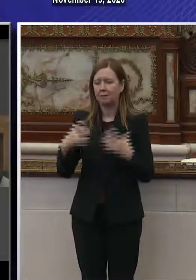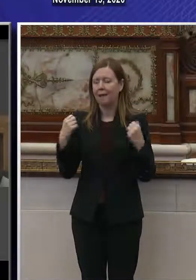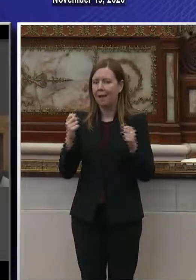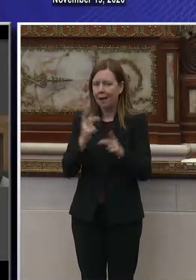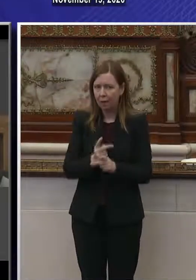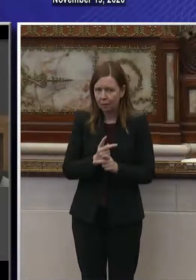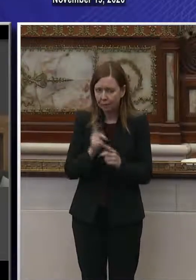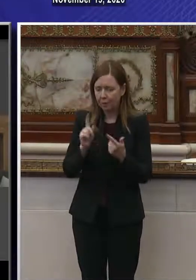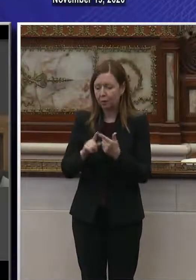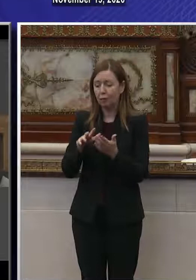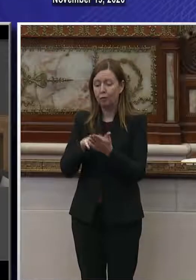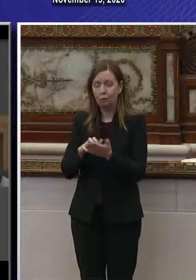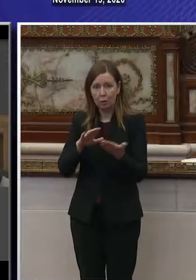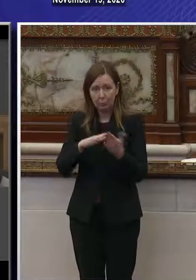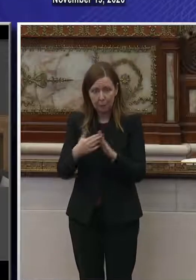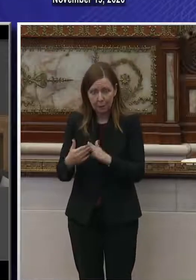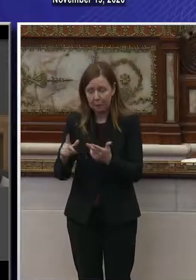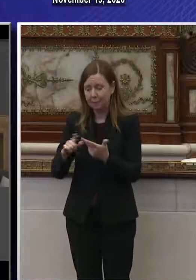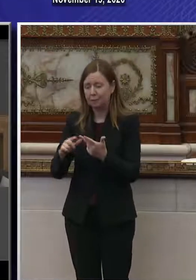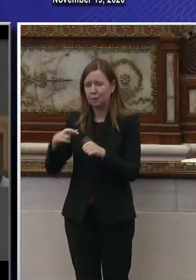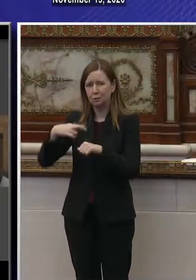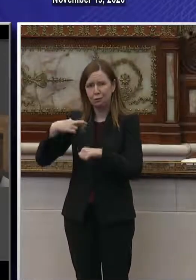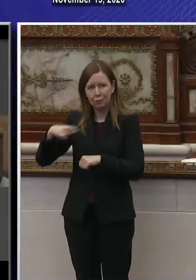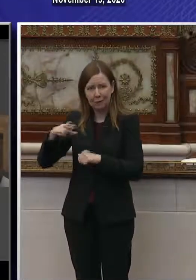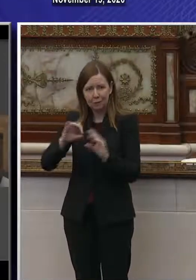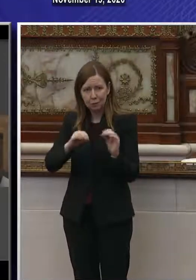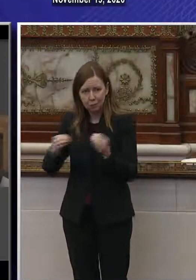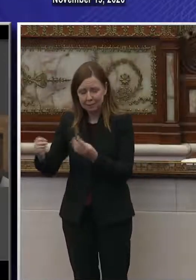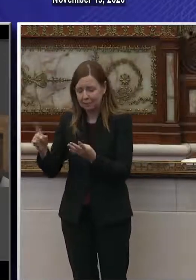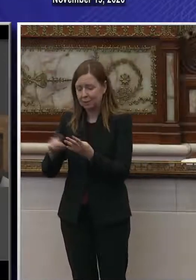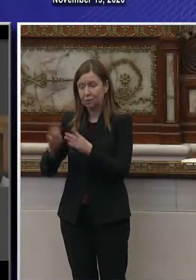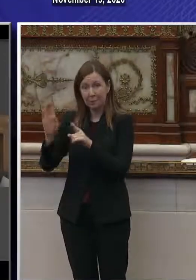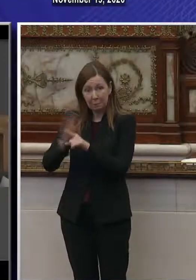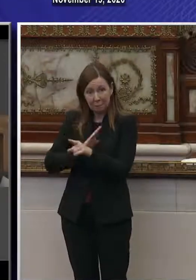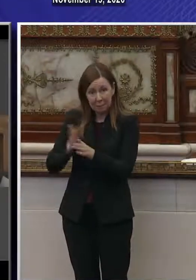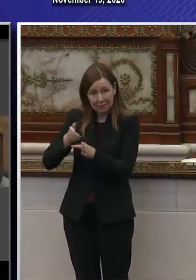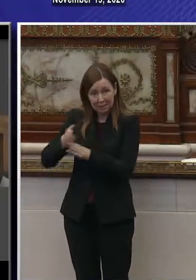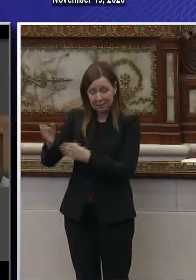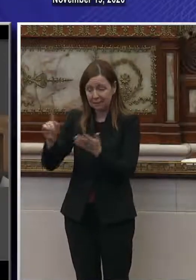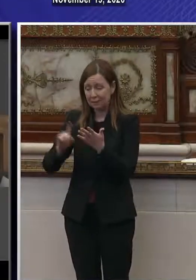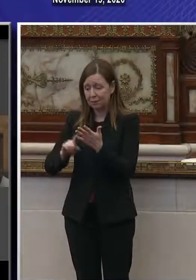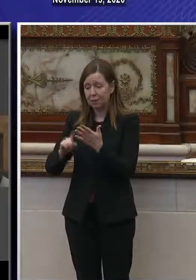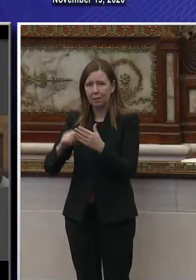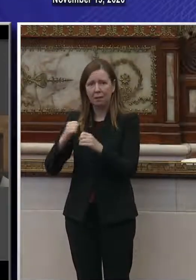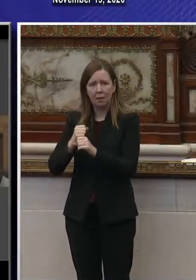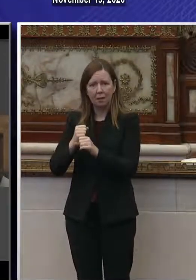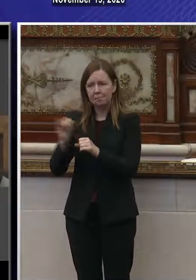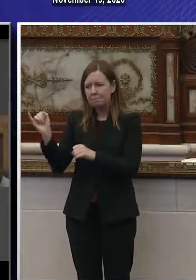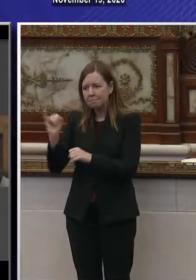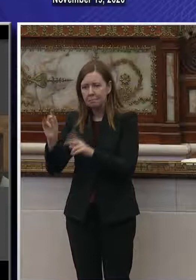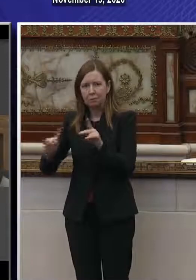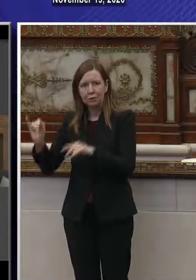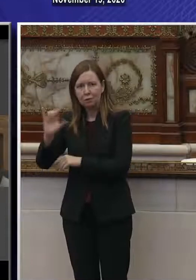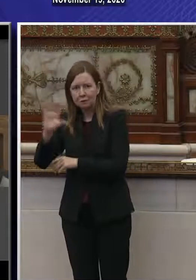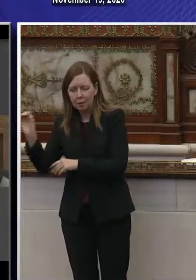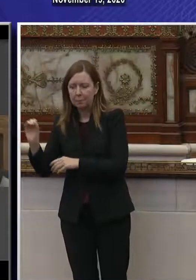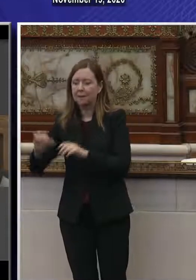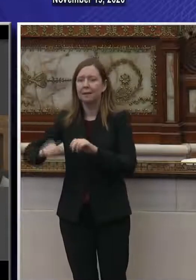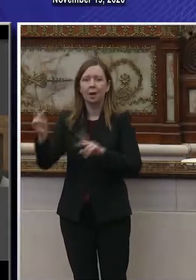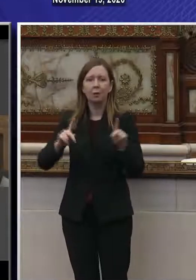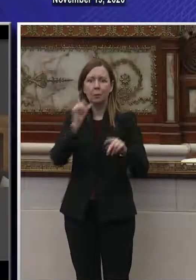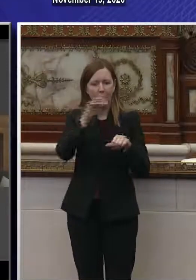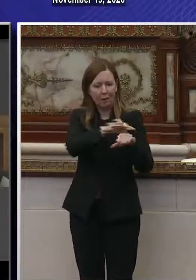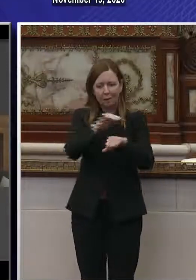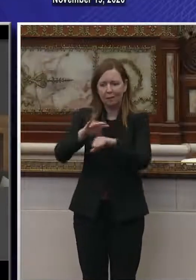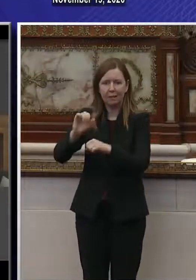vulnerable populations, faith-based organizations, the business sector, insurers, and others in the city affected by the